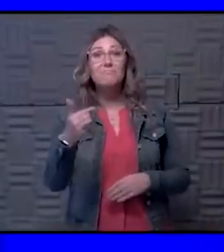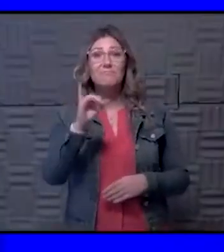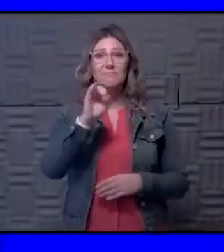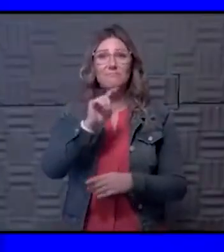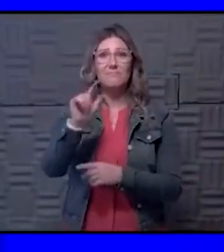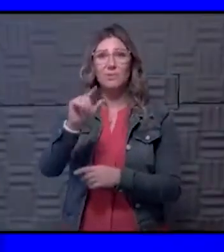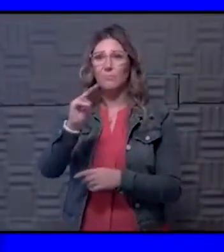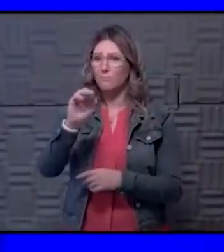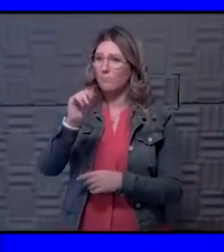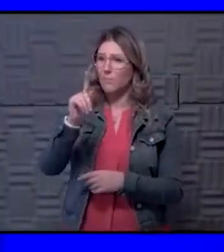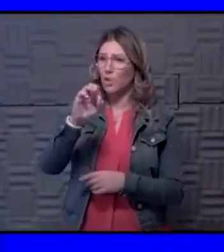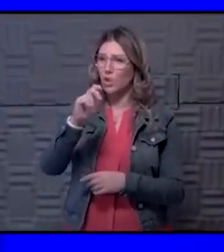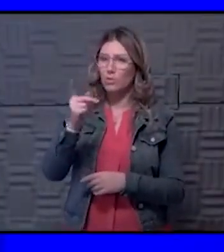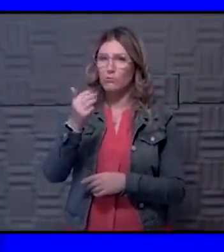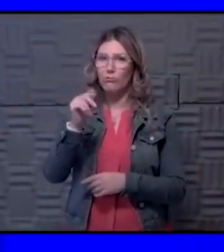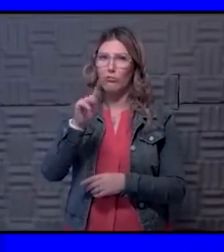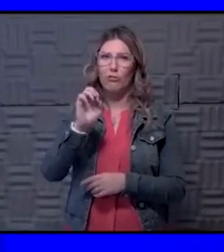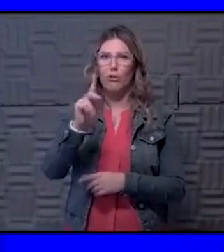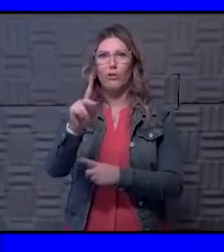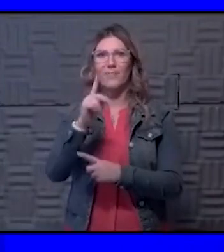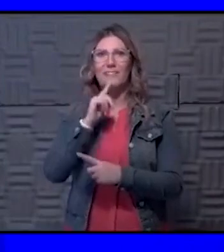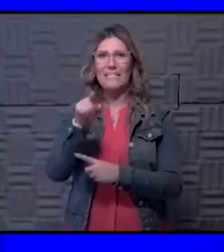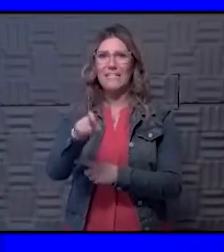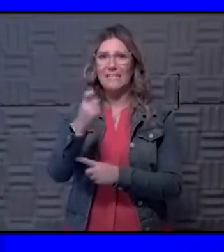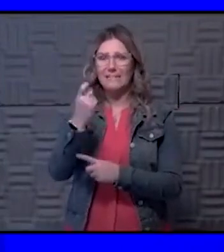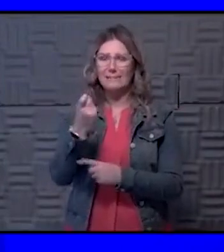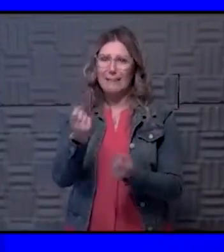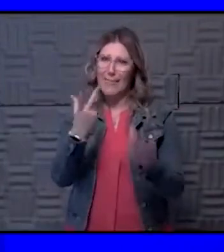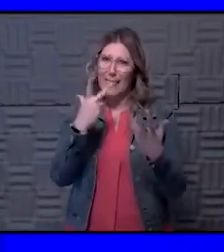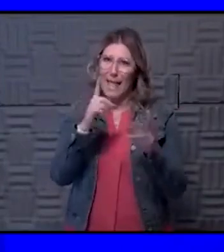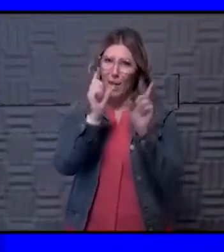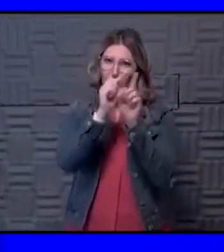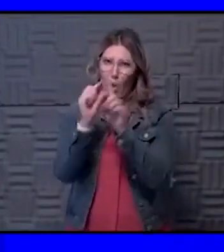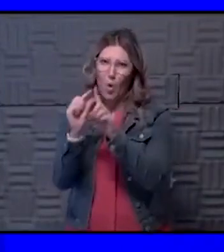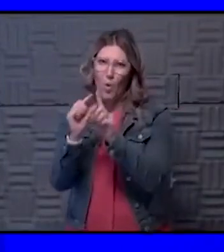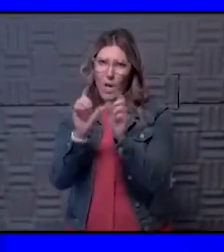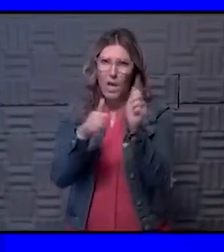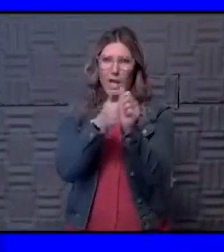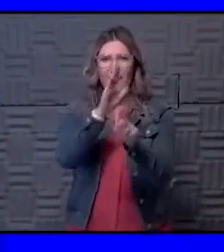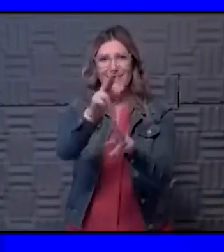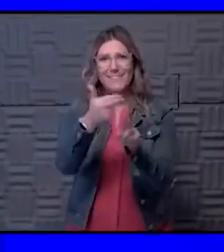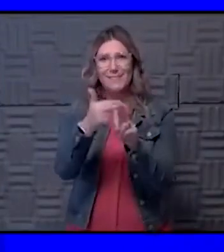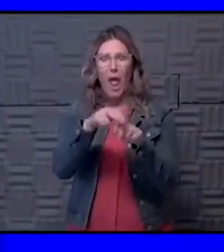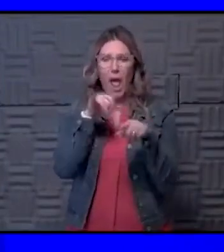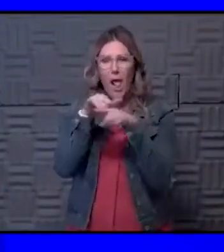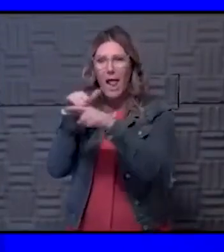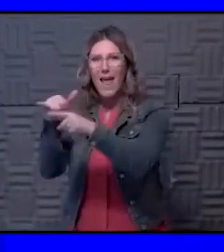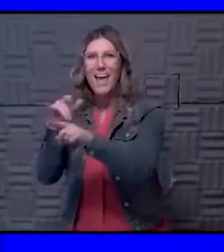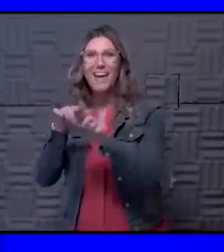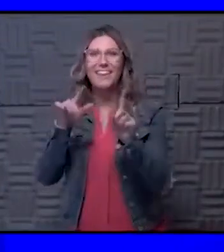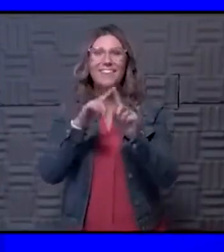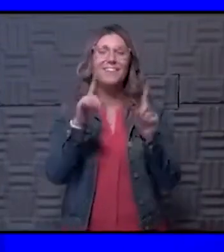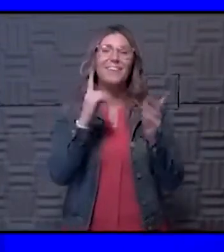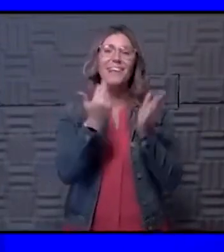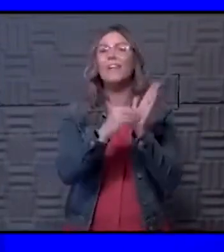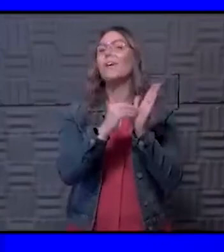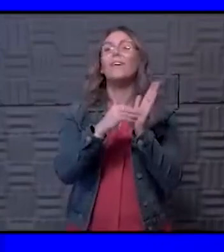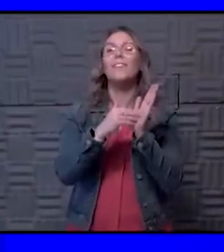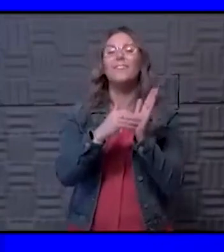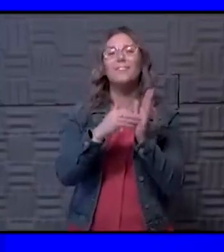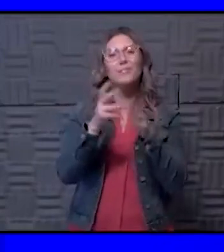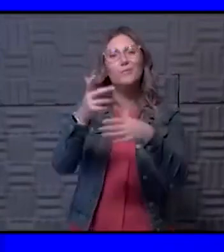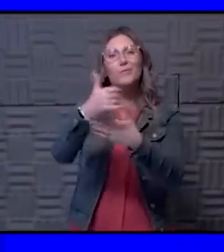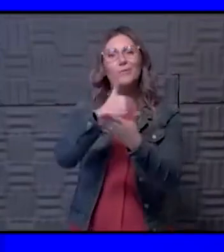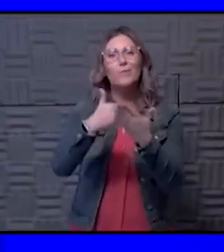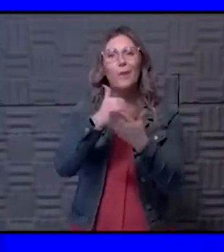is extremely bright and smart, so he needs a lot of words behind his name for Yes, that. he does. But, again, we'll try to get some information about